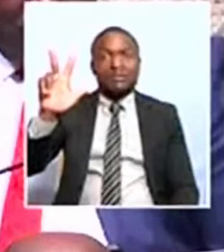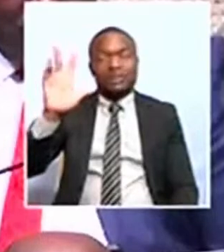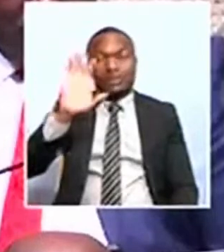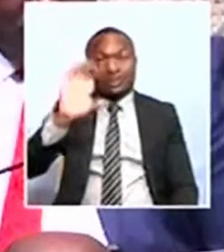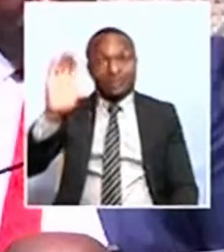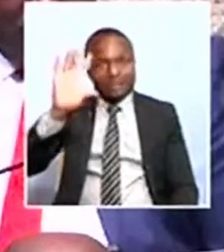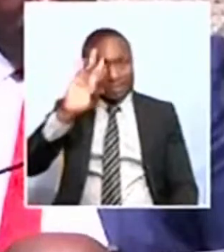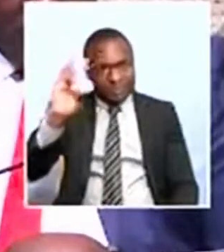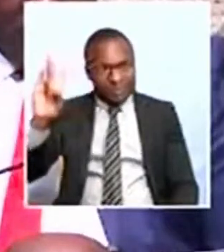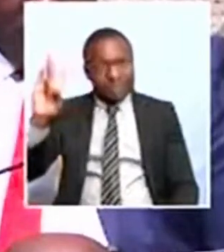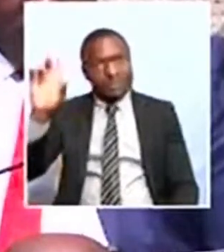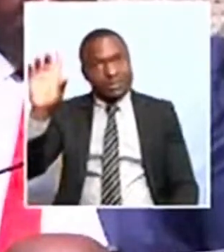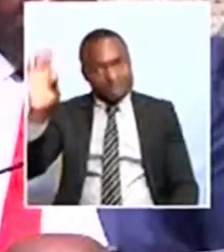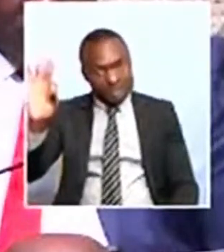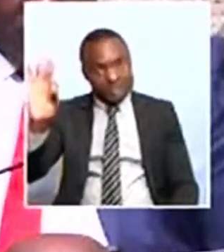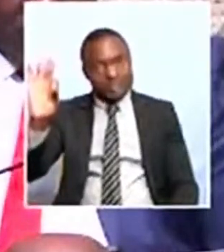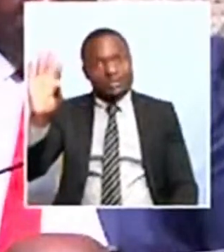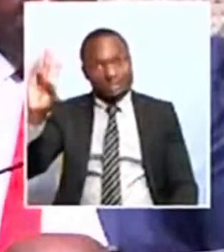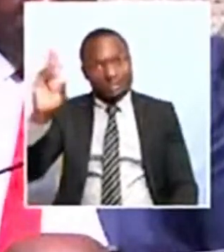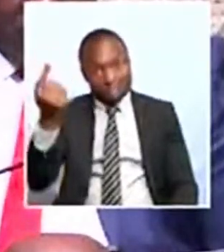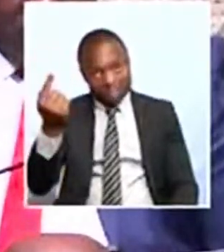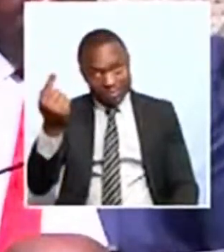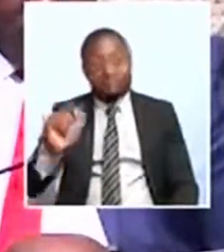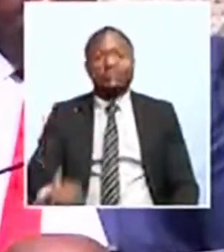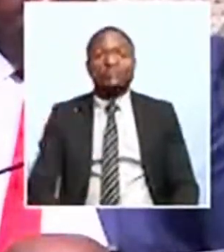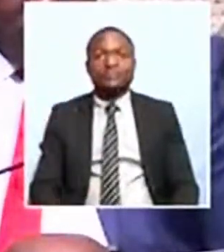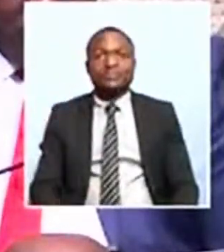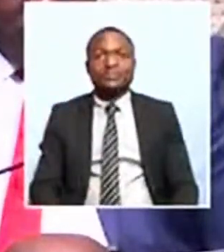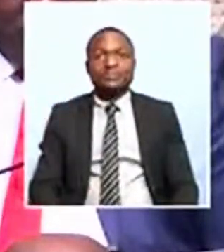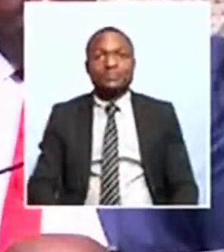377,971, and adjusted to